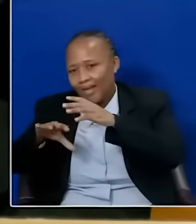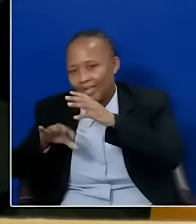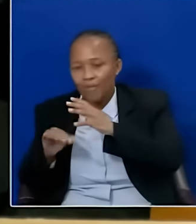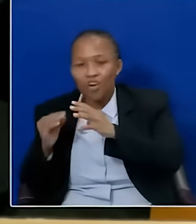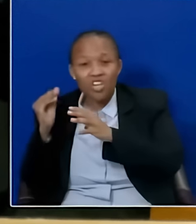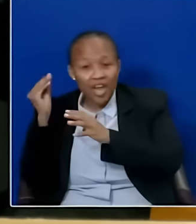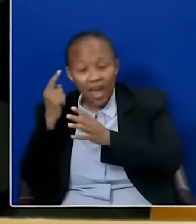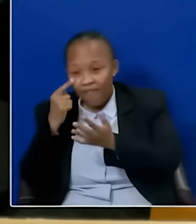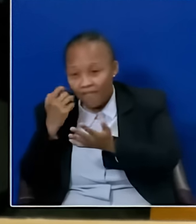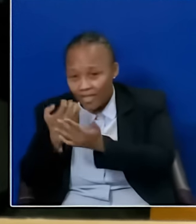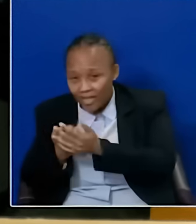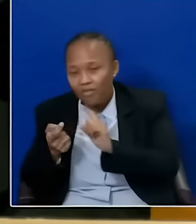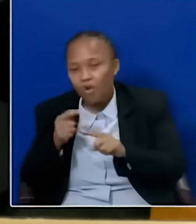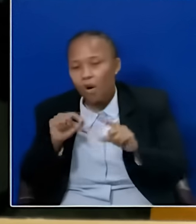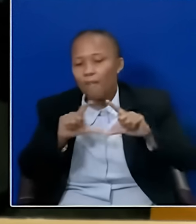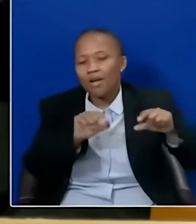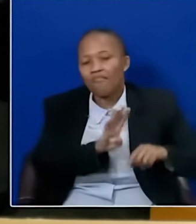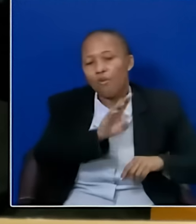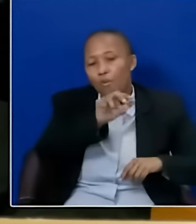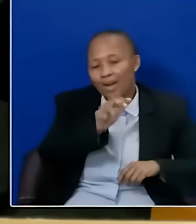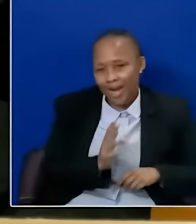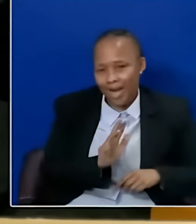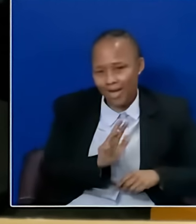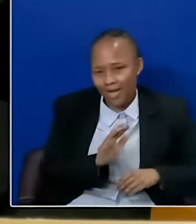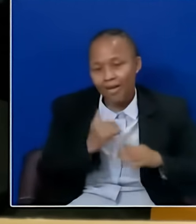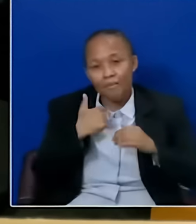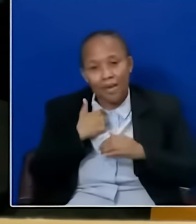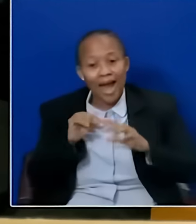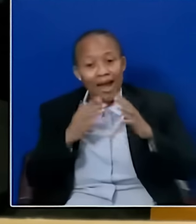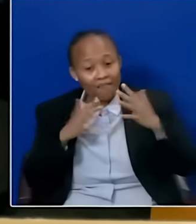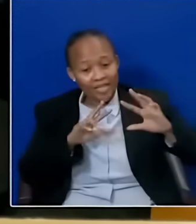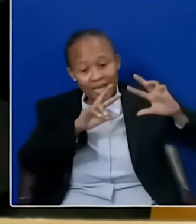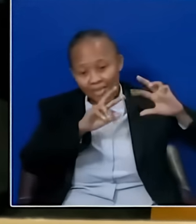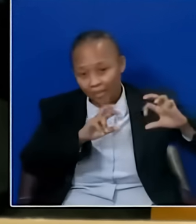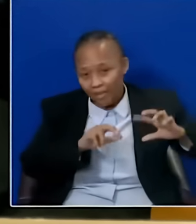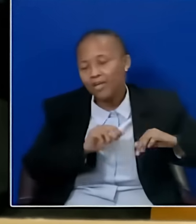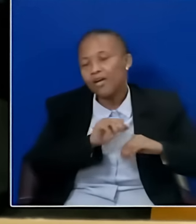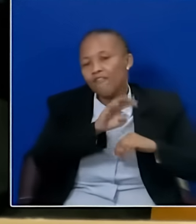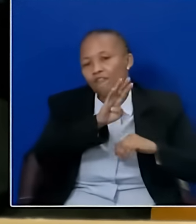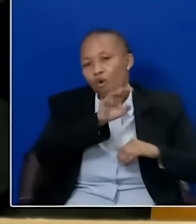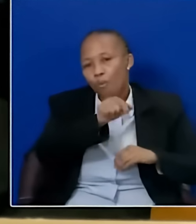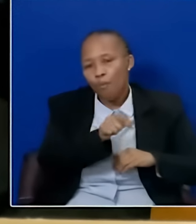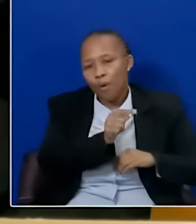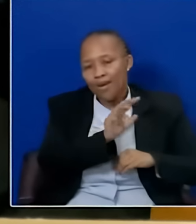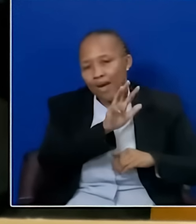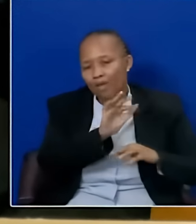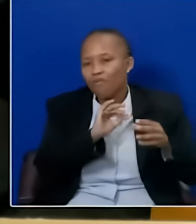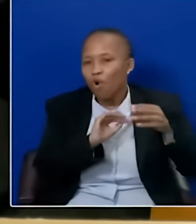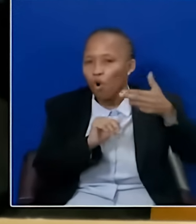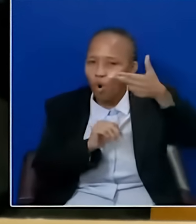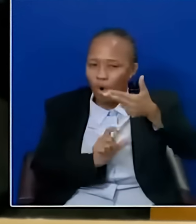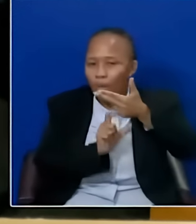says, I examined 4.9, the casings or the cartridge cases that are in paragraph